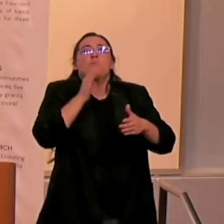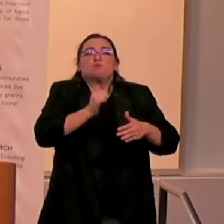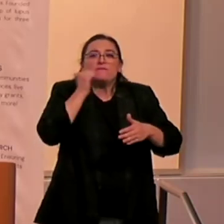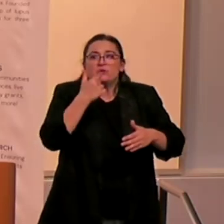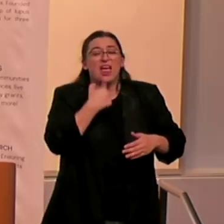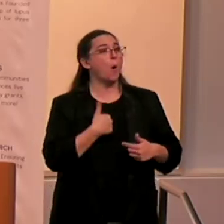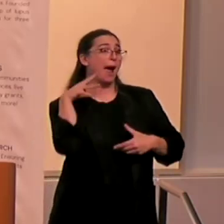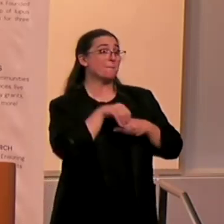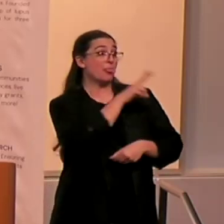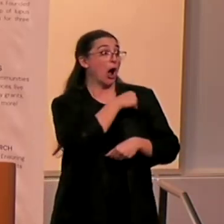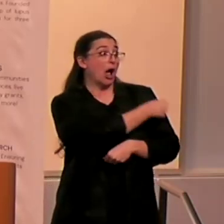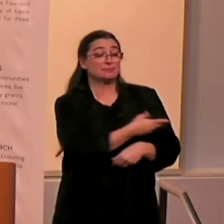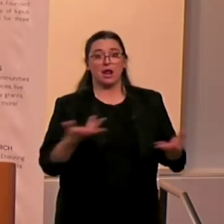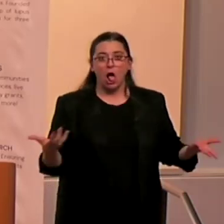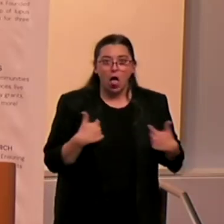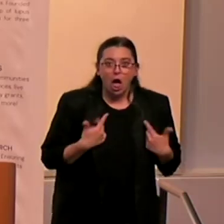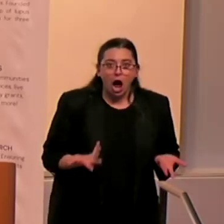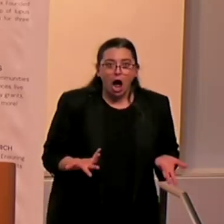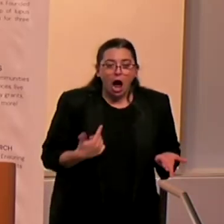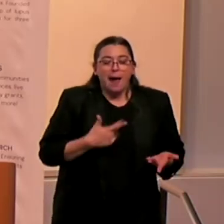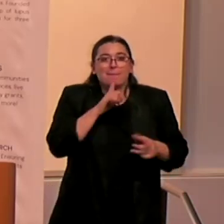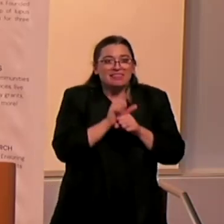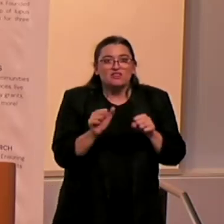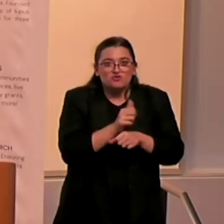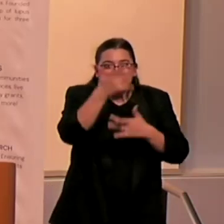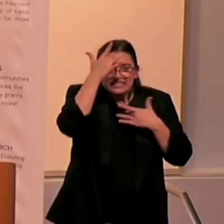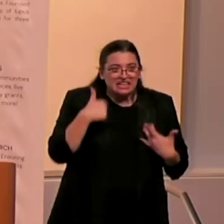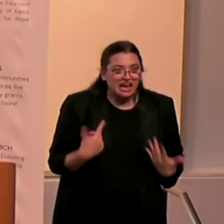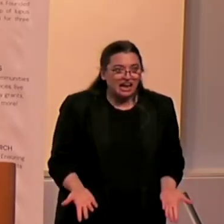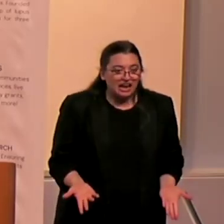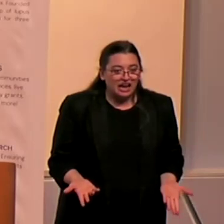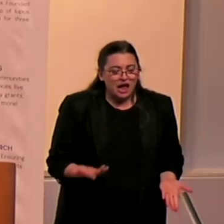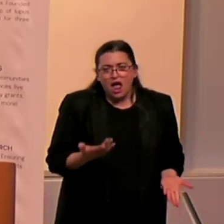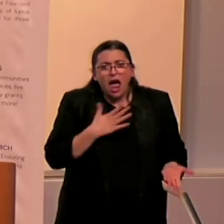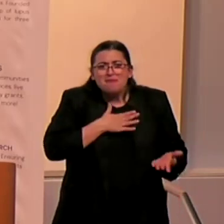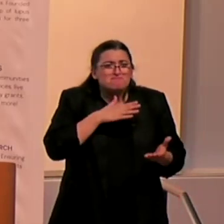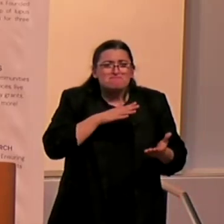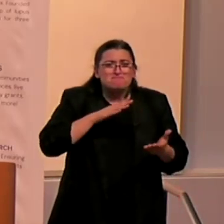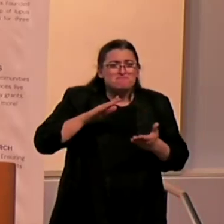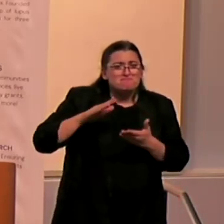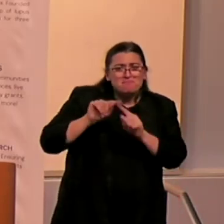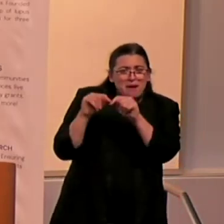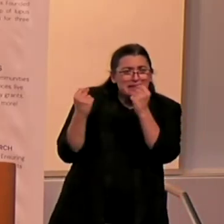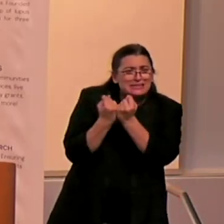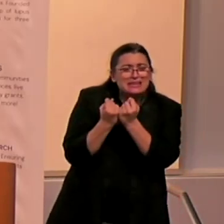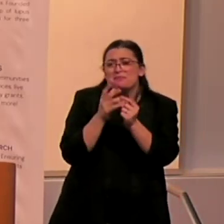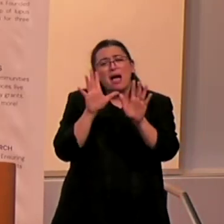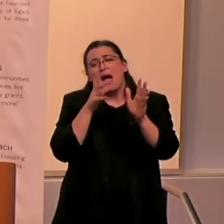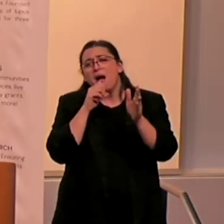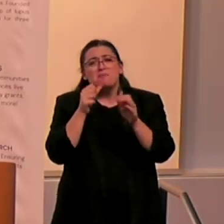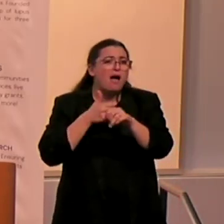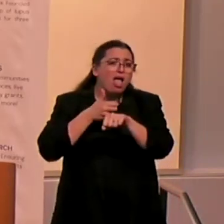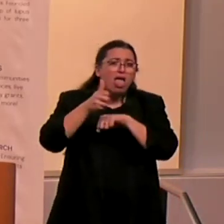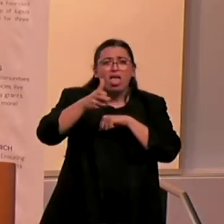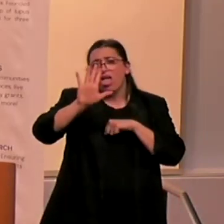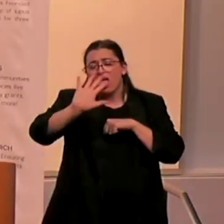call? And I mean, that's not to say that my colleagues, would have forced that on me. Like, I'm not trying to call anybody out here. They have been